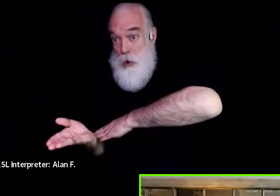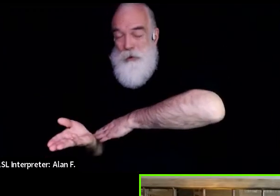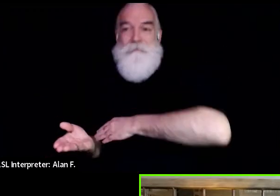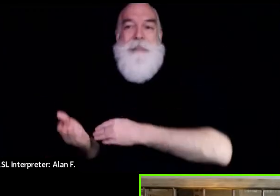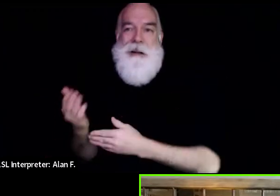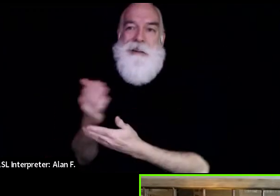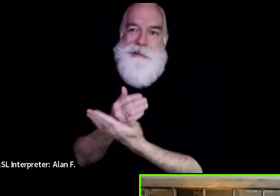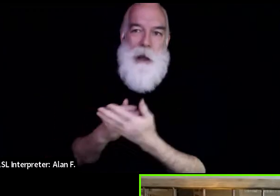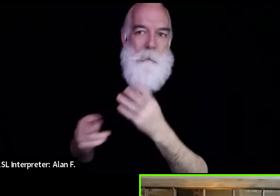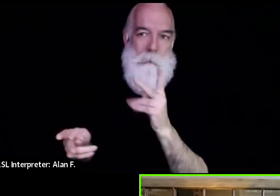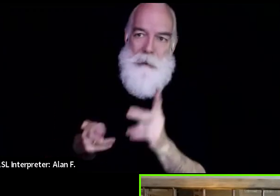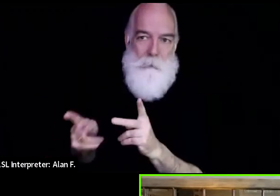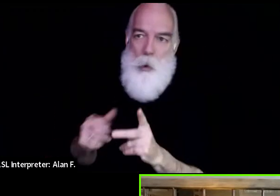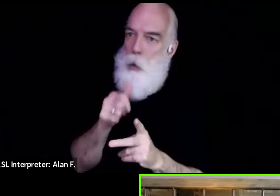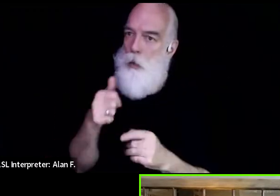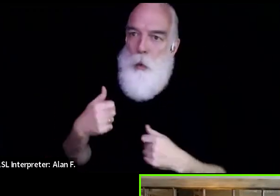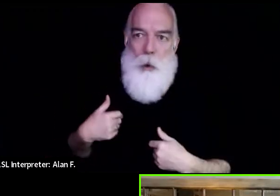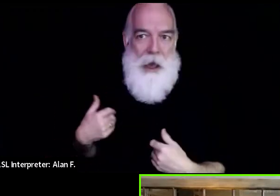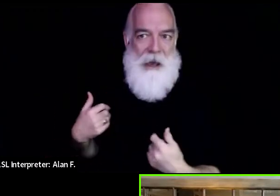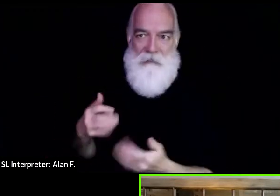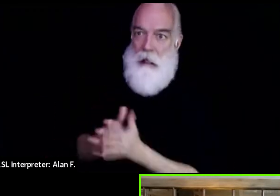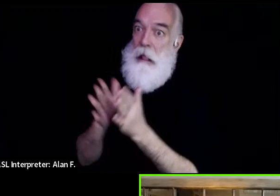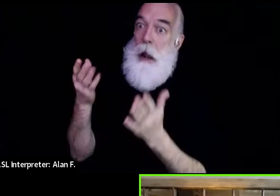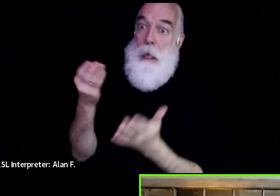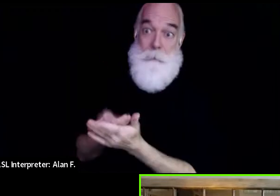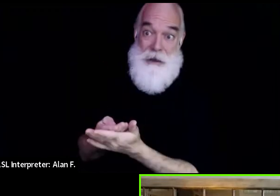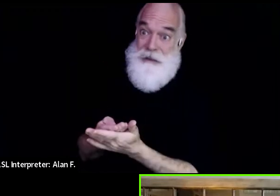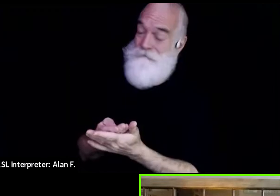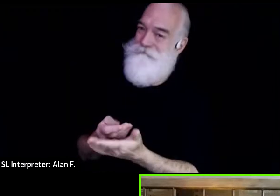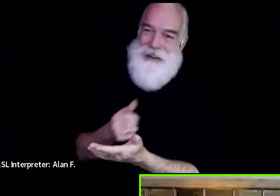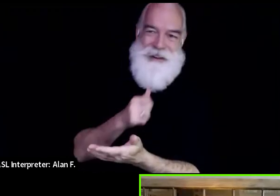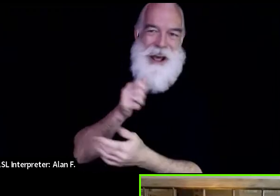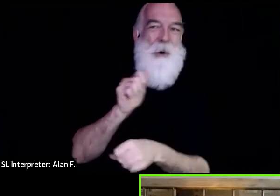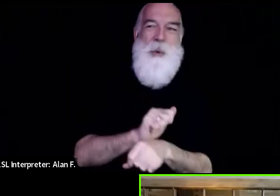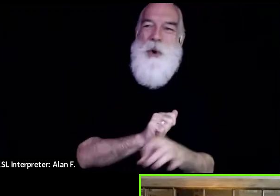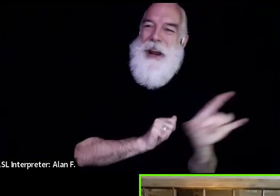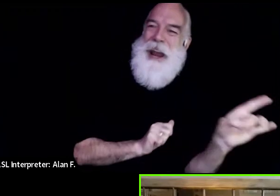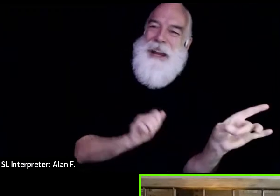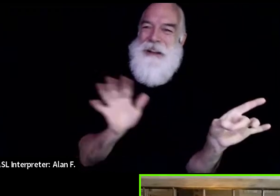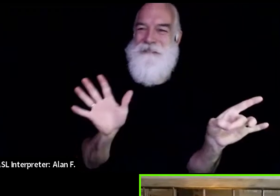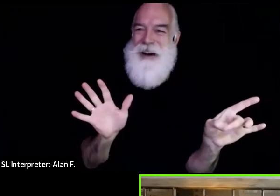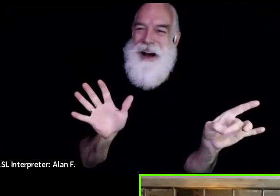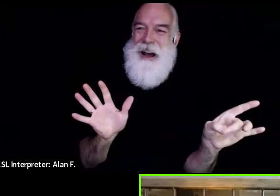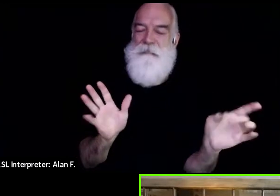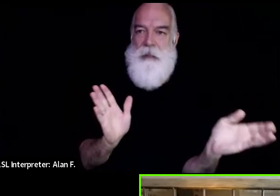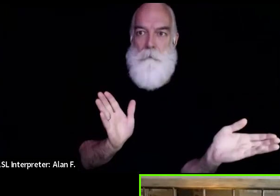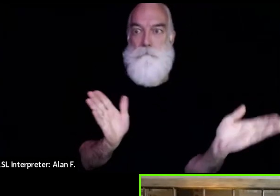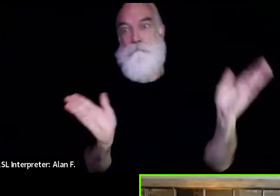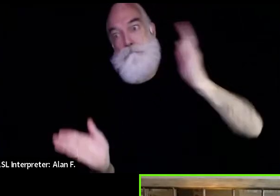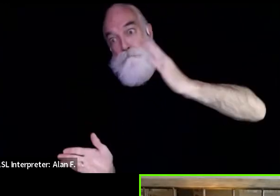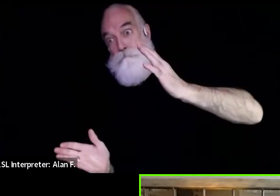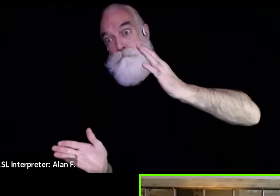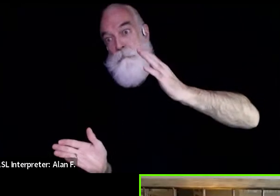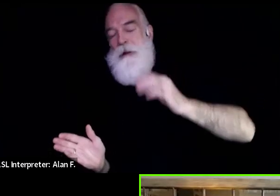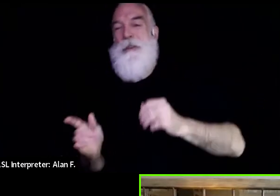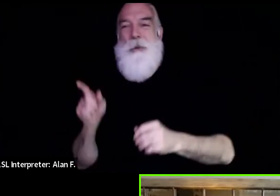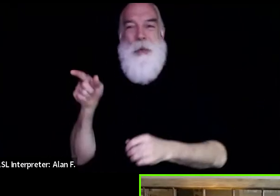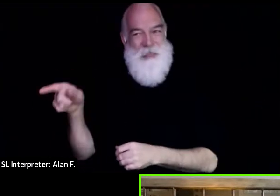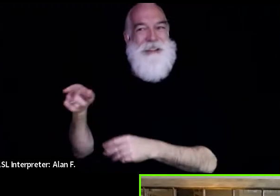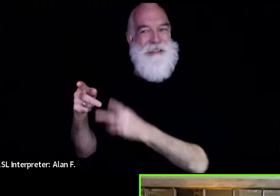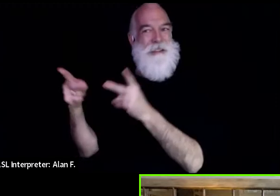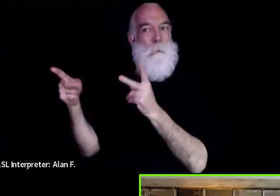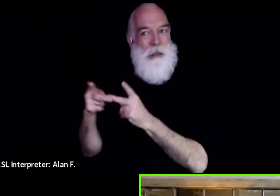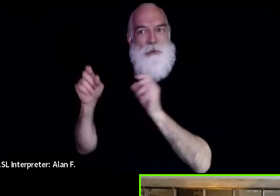traditional 9-to-5 jobs, that this would be a place that they could go into and get access to